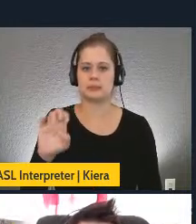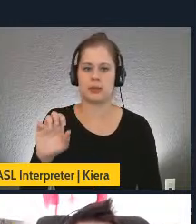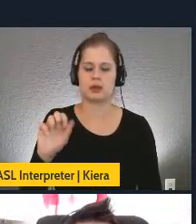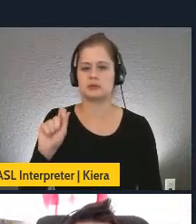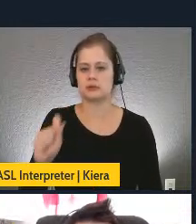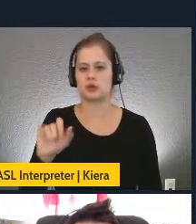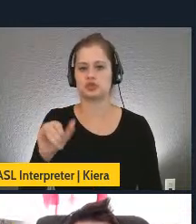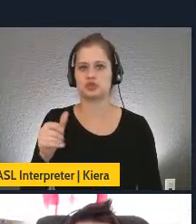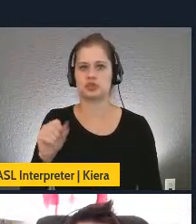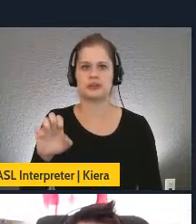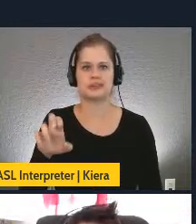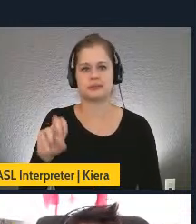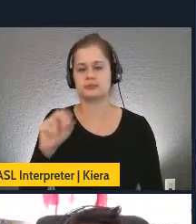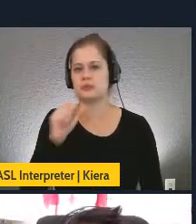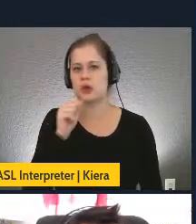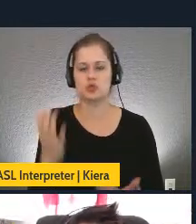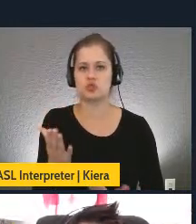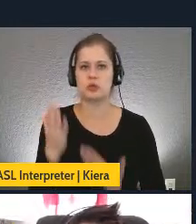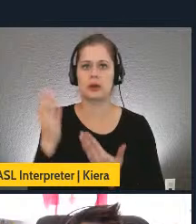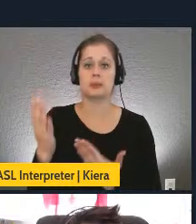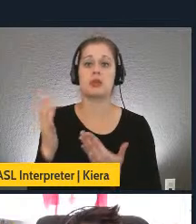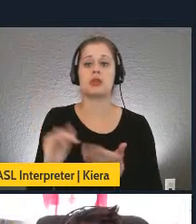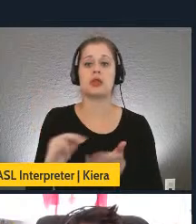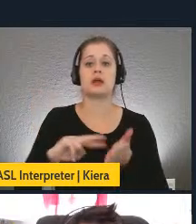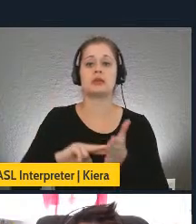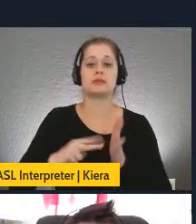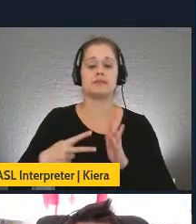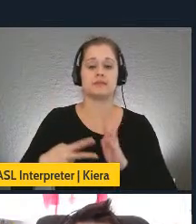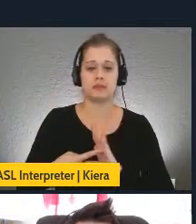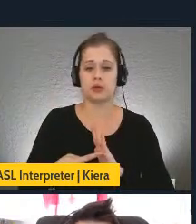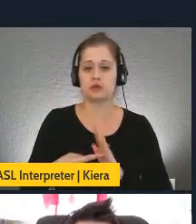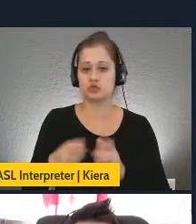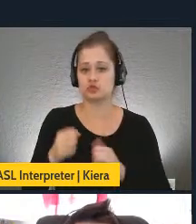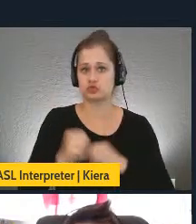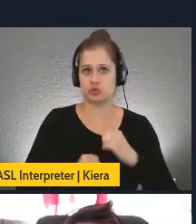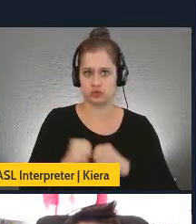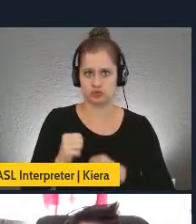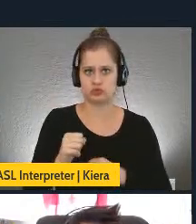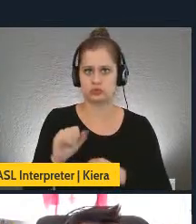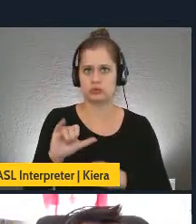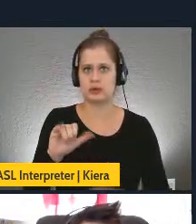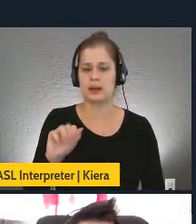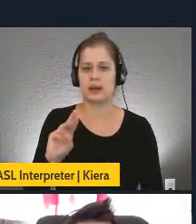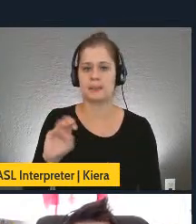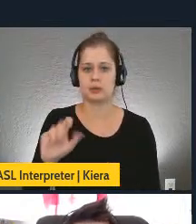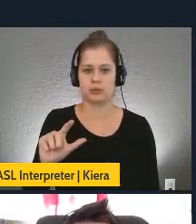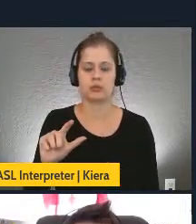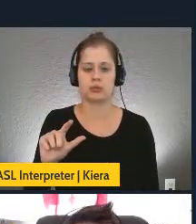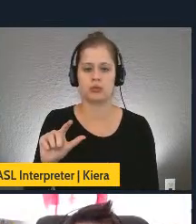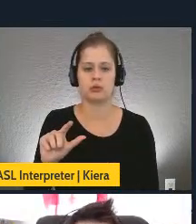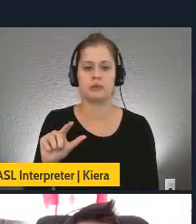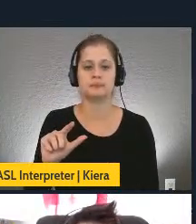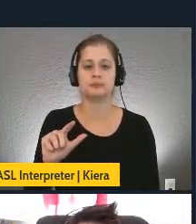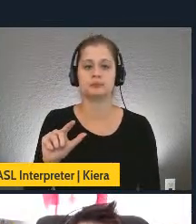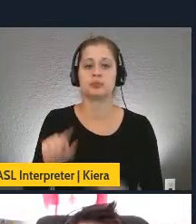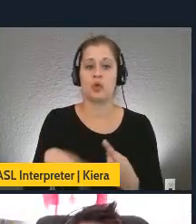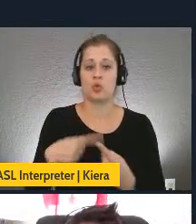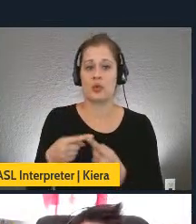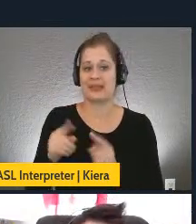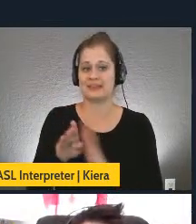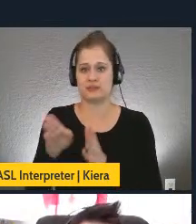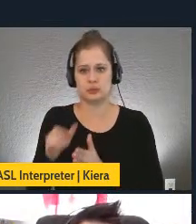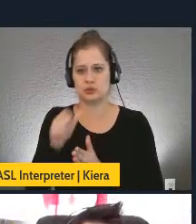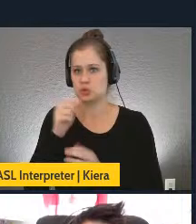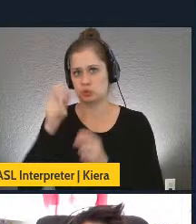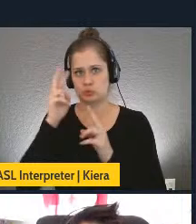because it defines the structure of the values.yaml. So when the devs don't respect this